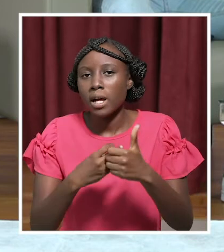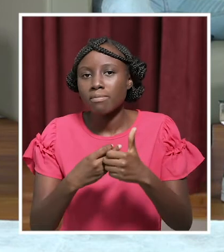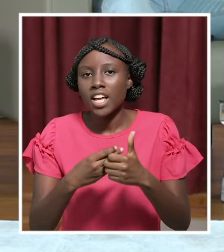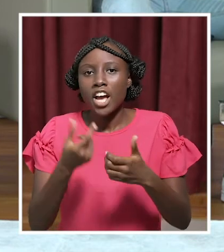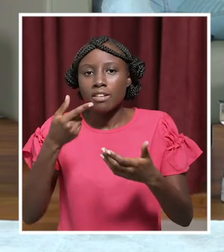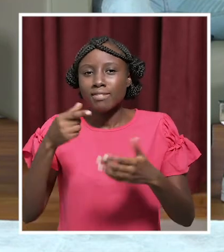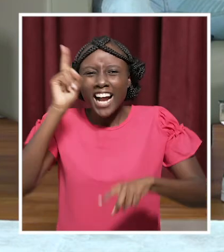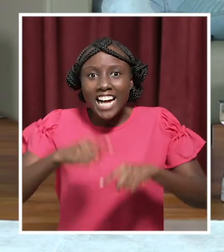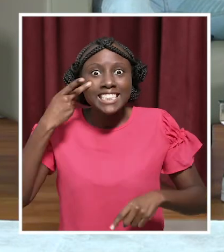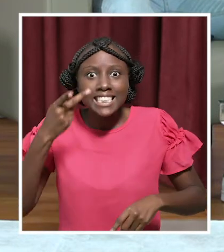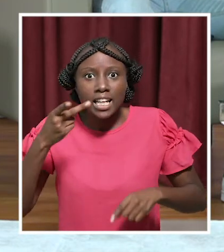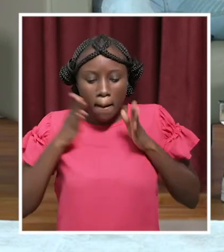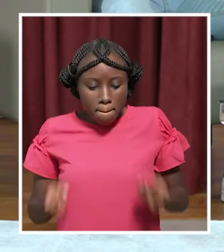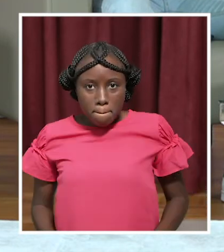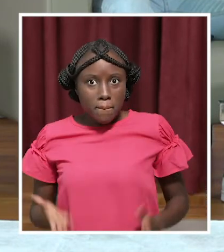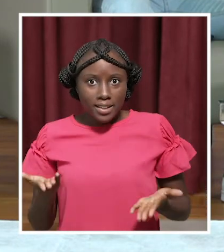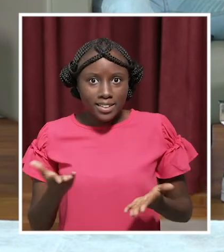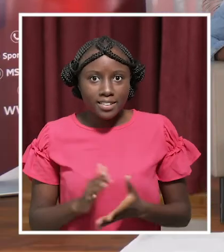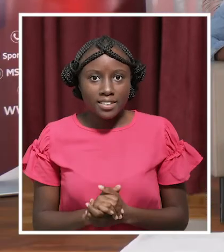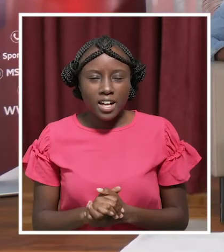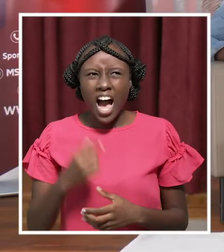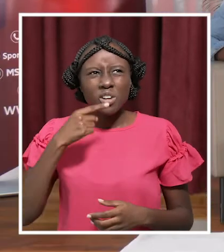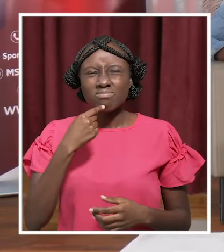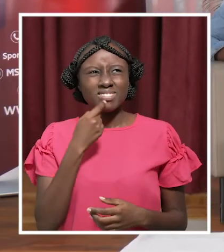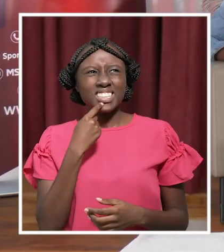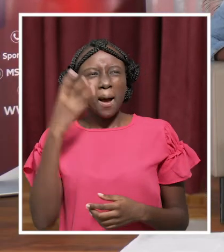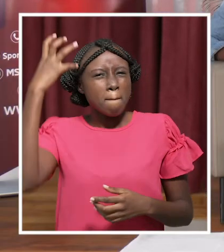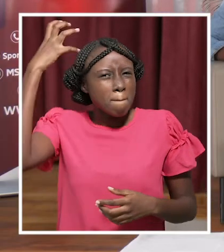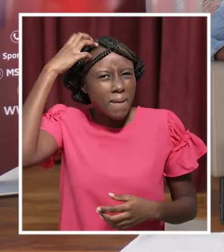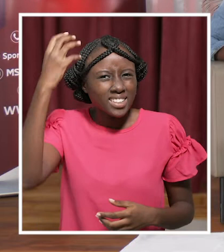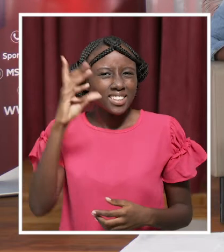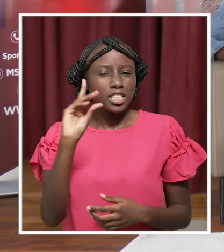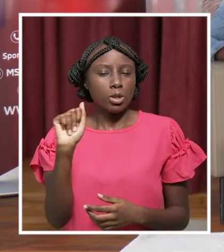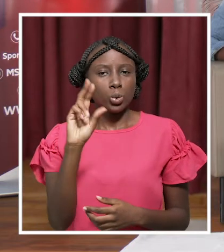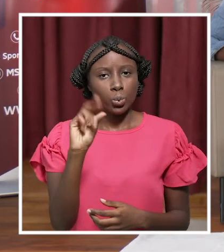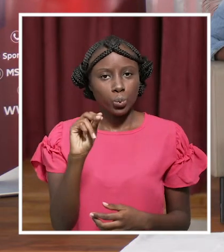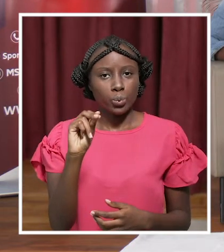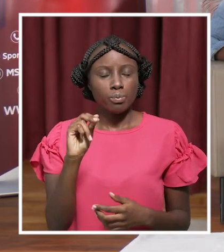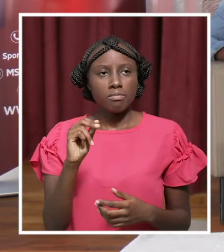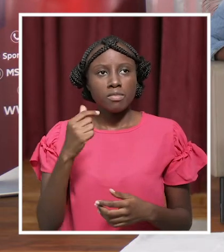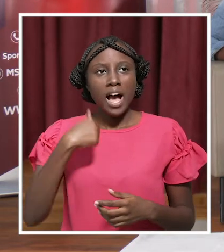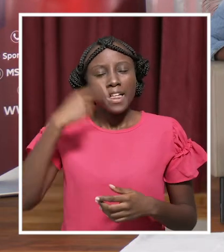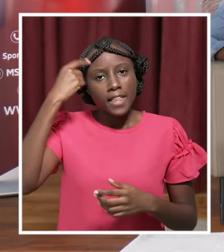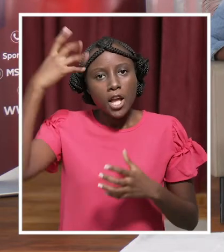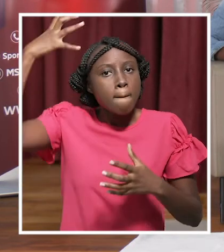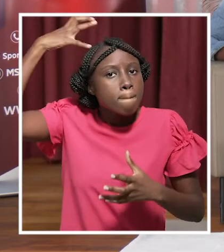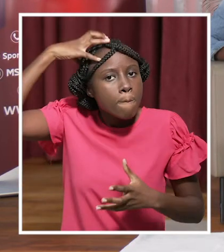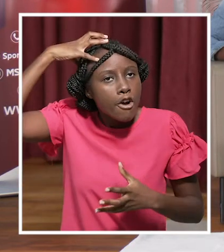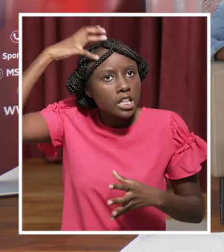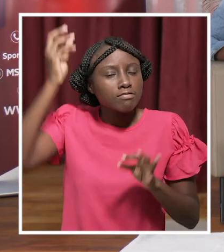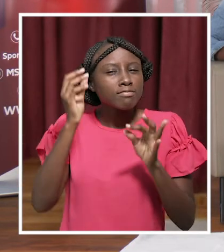disability, and it's not necessarily, I wouldn't even call it a mental disability. It's just a different wiring of the brain in which we